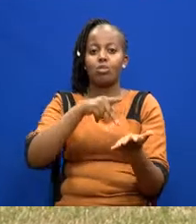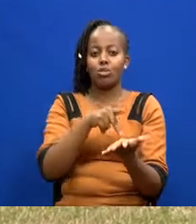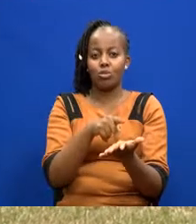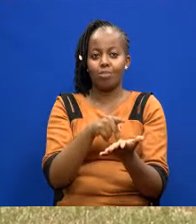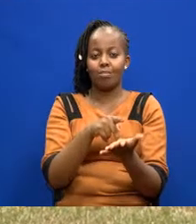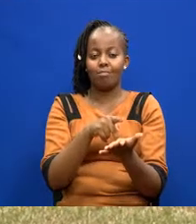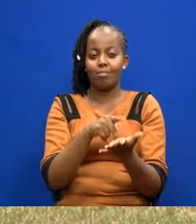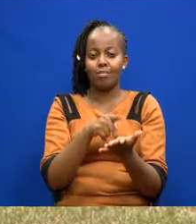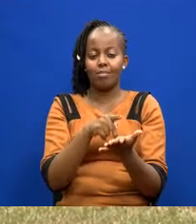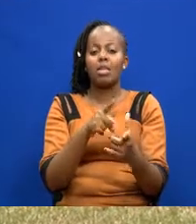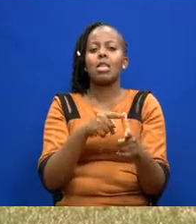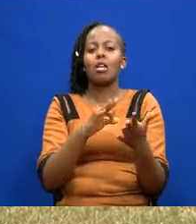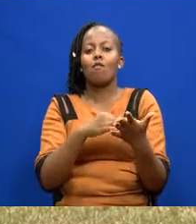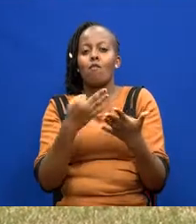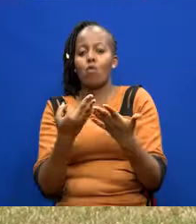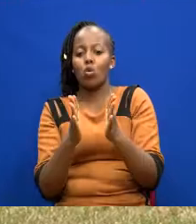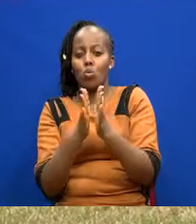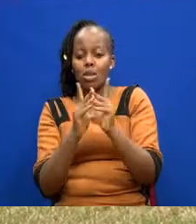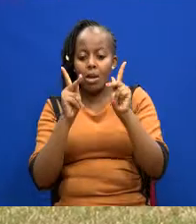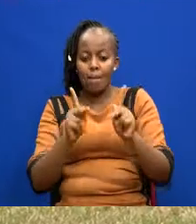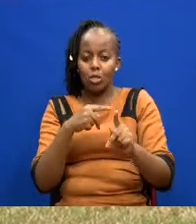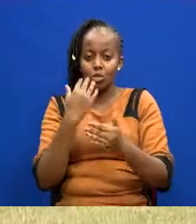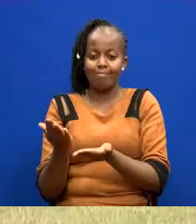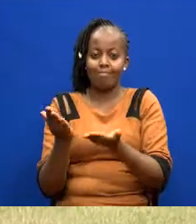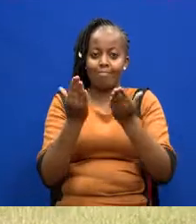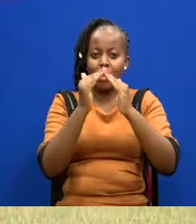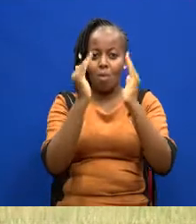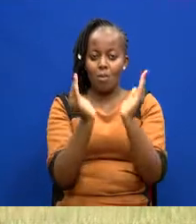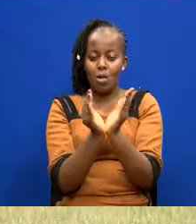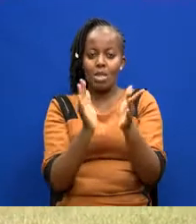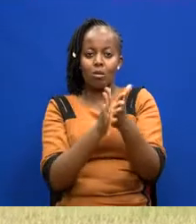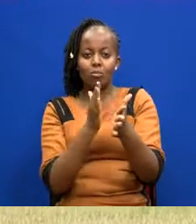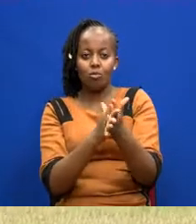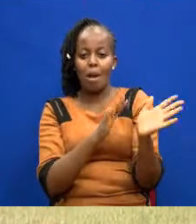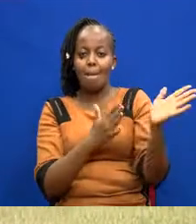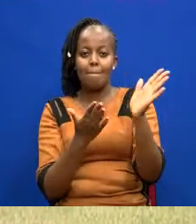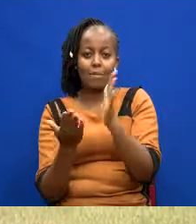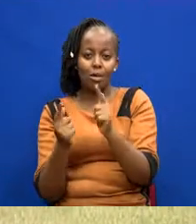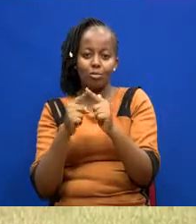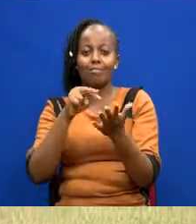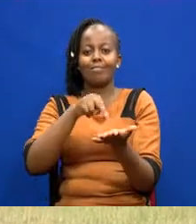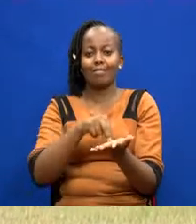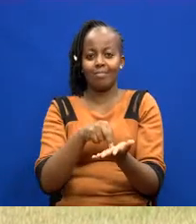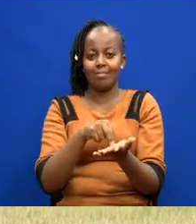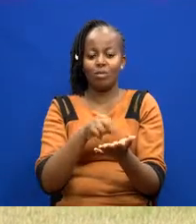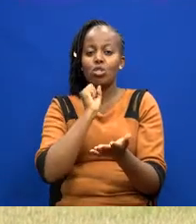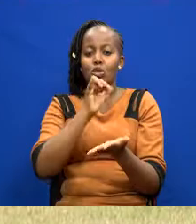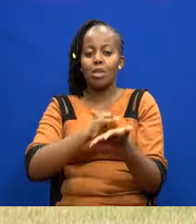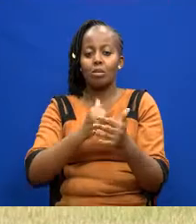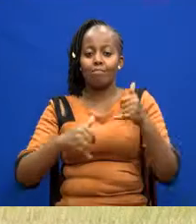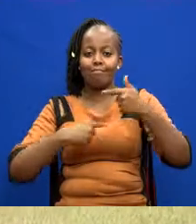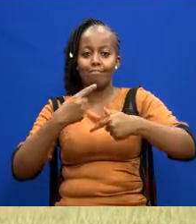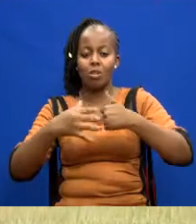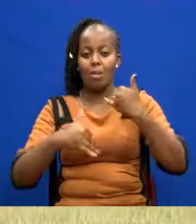position, getting down with the ball carrier and quickly getting back on their feet so that play